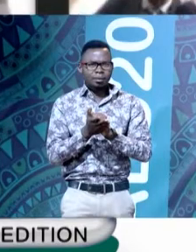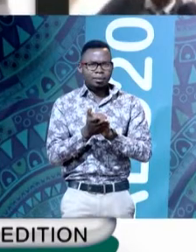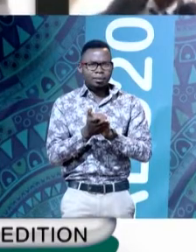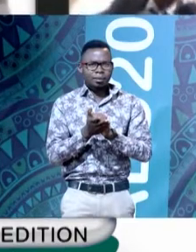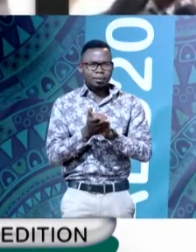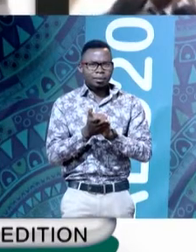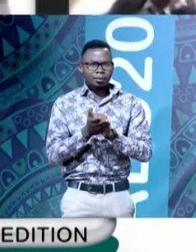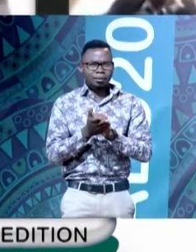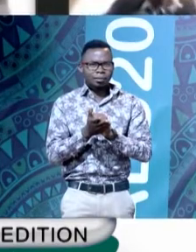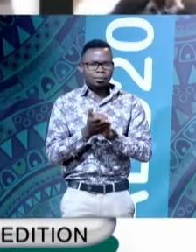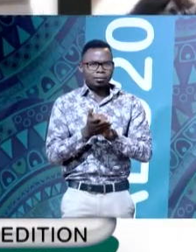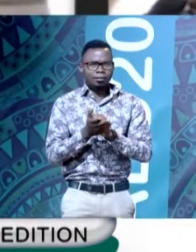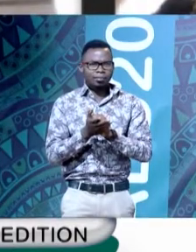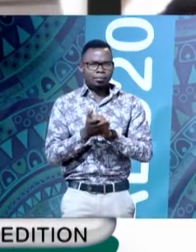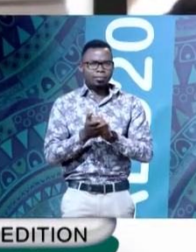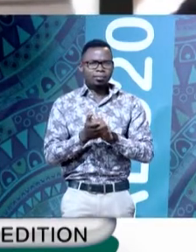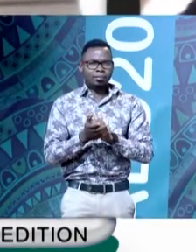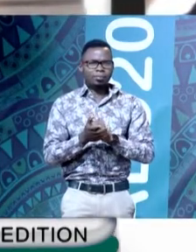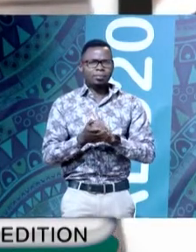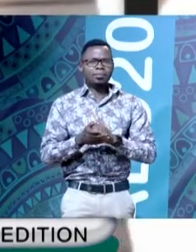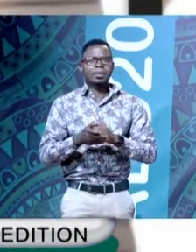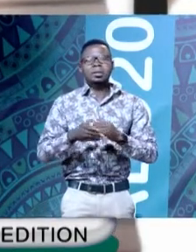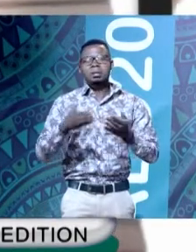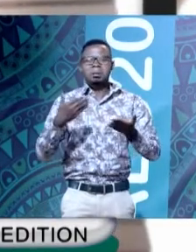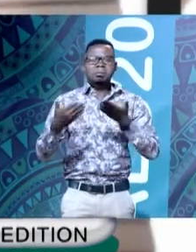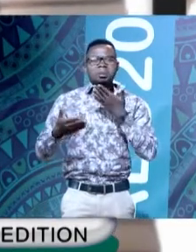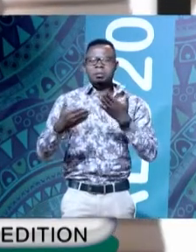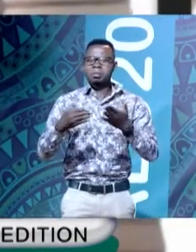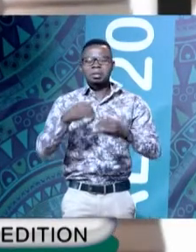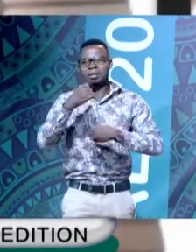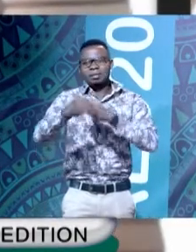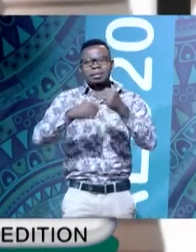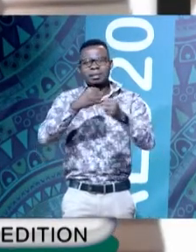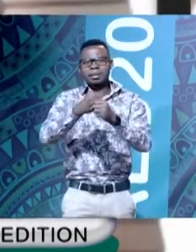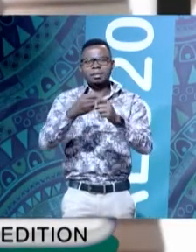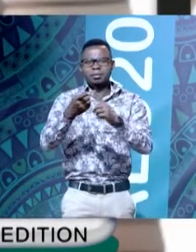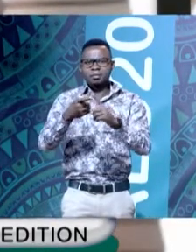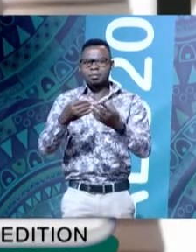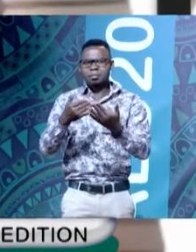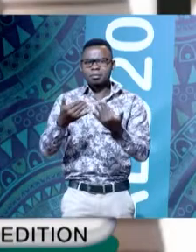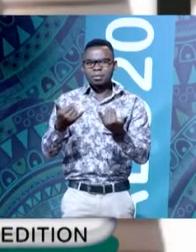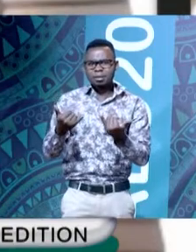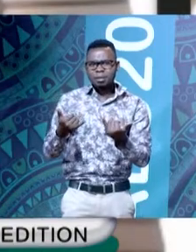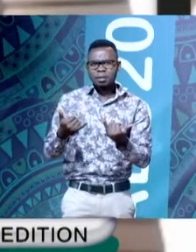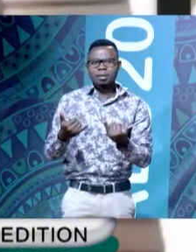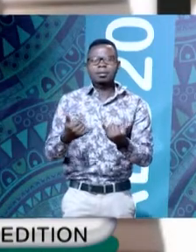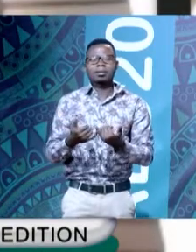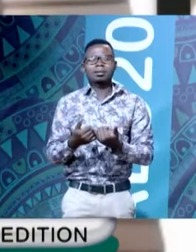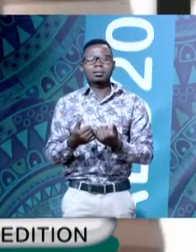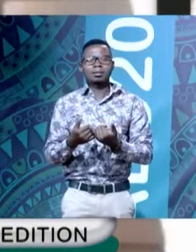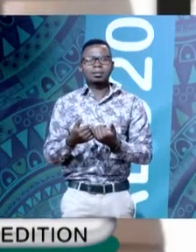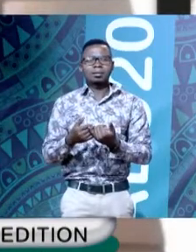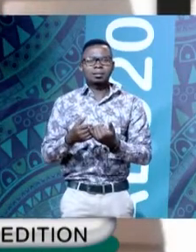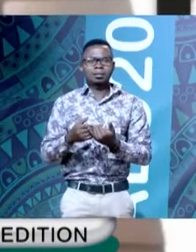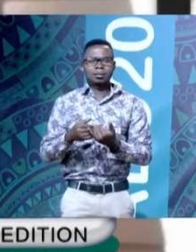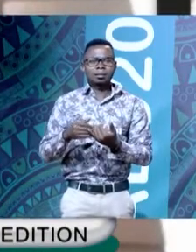from now, roughly 43 years from now, in 2063, all those activities,